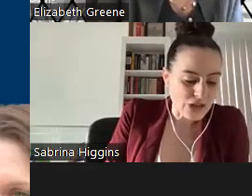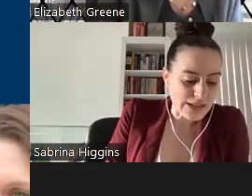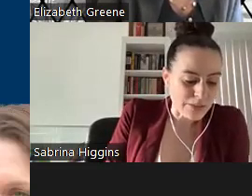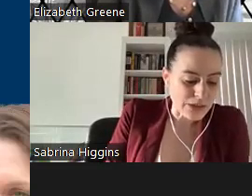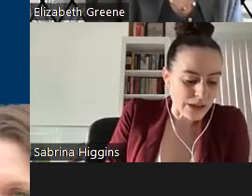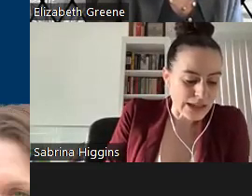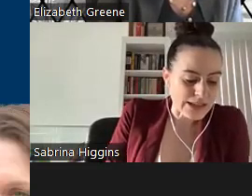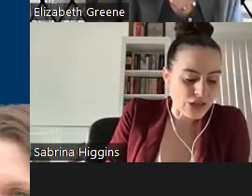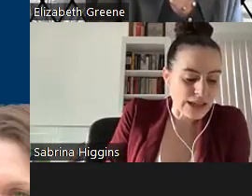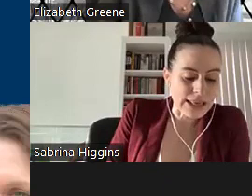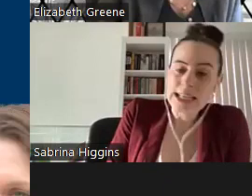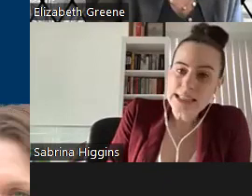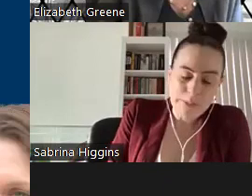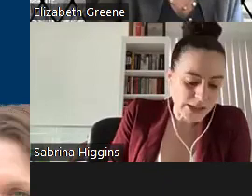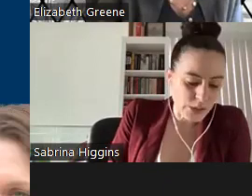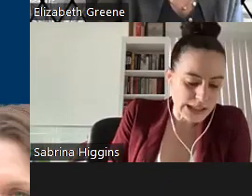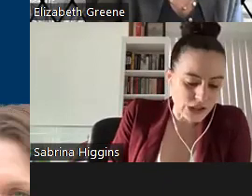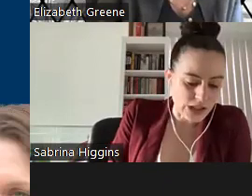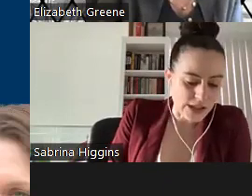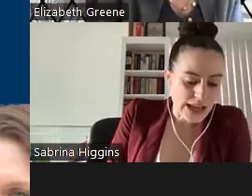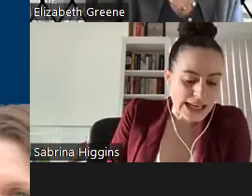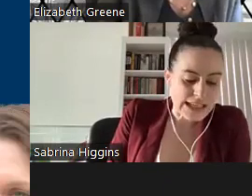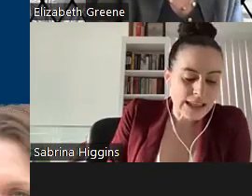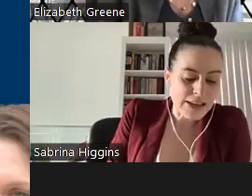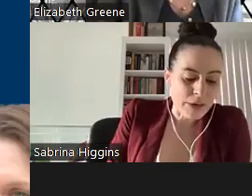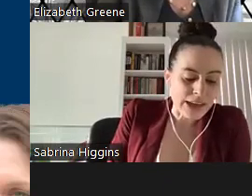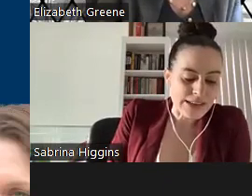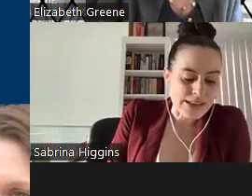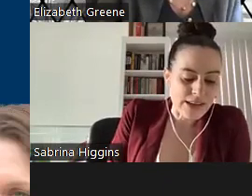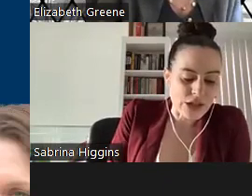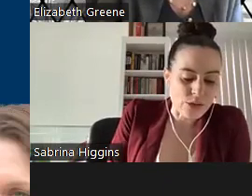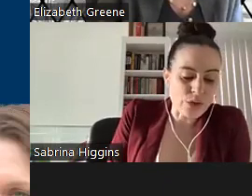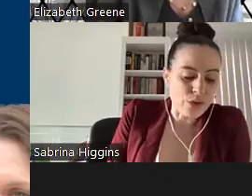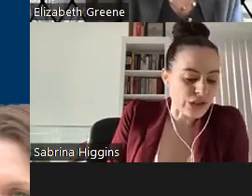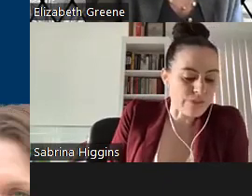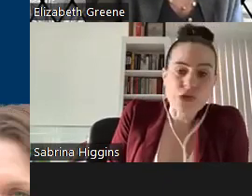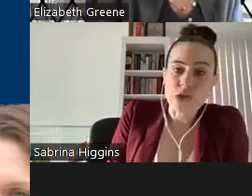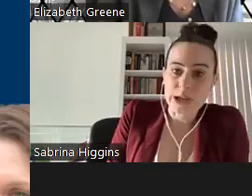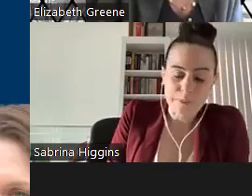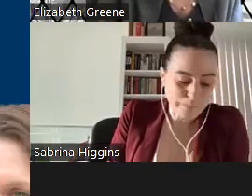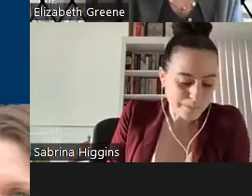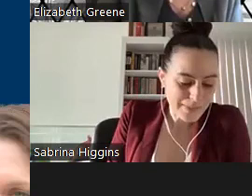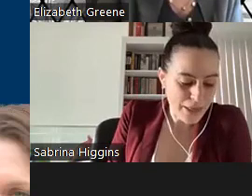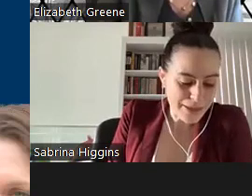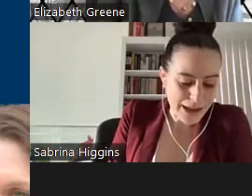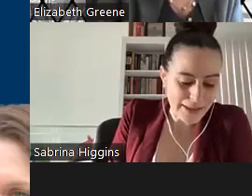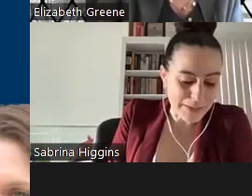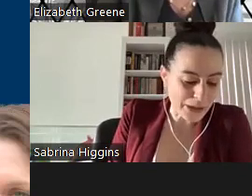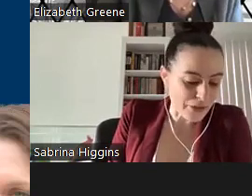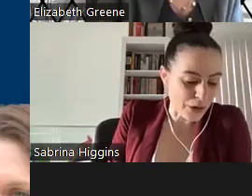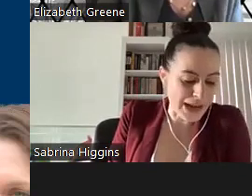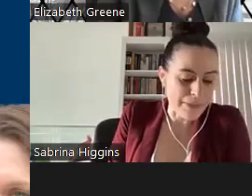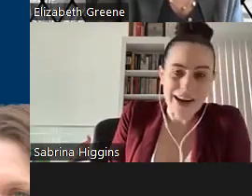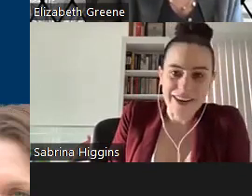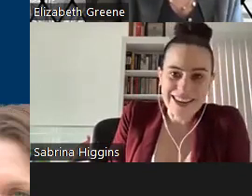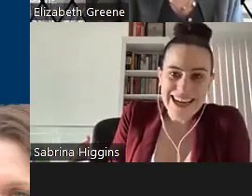the ancient settlement organization, landscape exploitation, and daily life practices of this rural region during the period